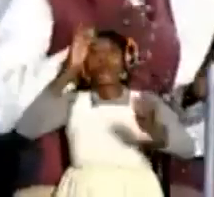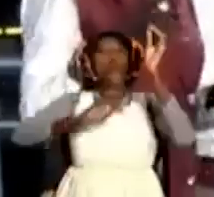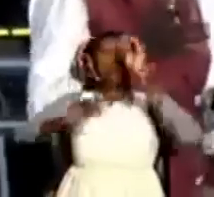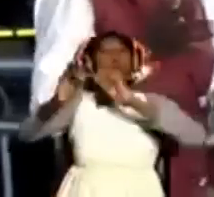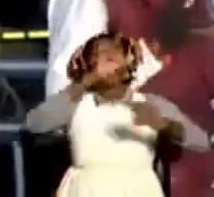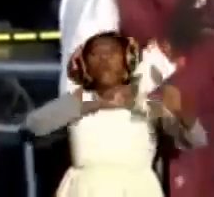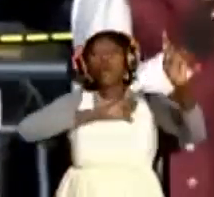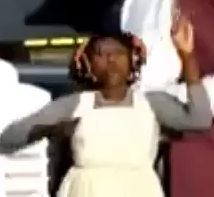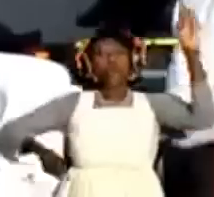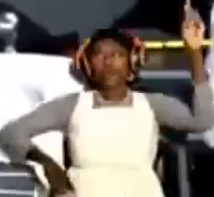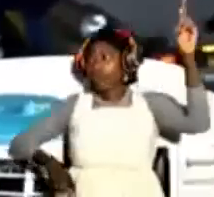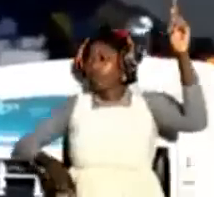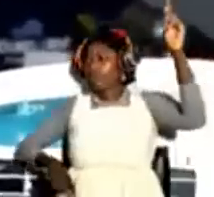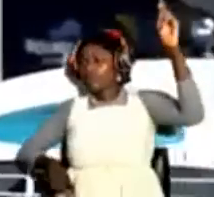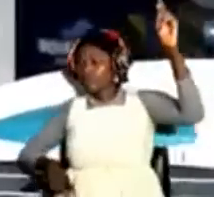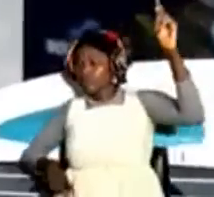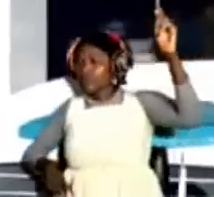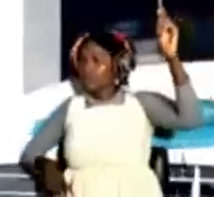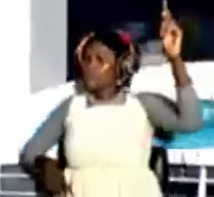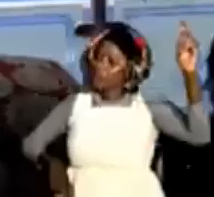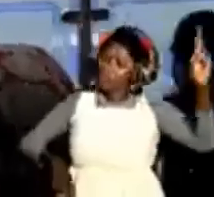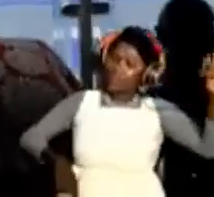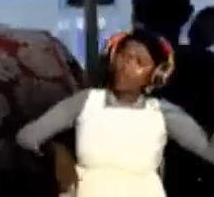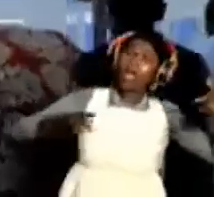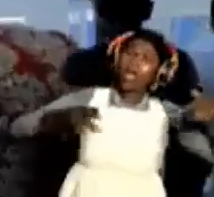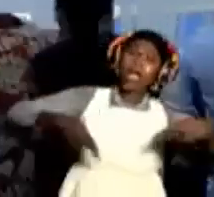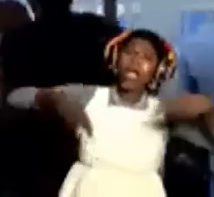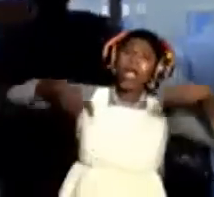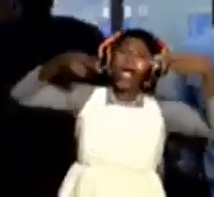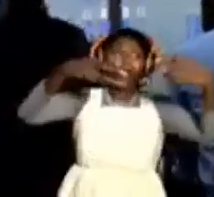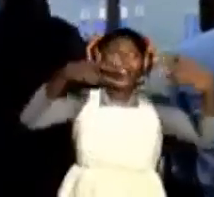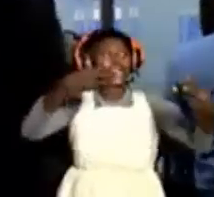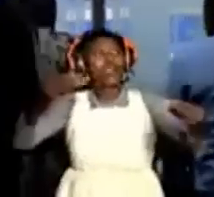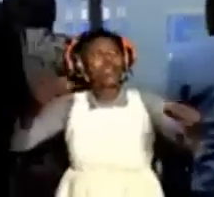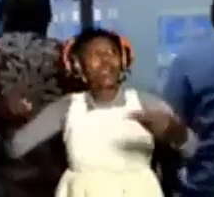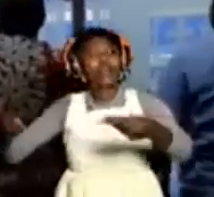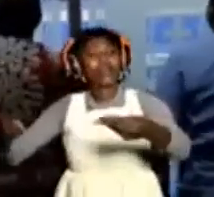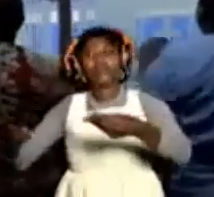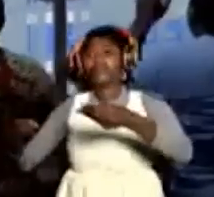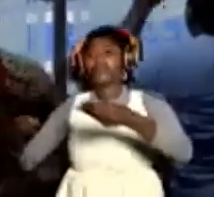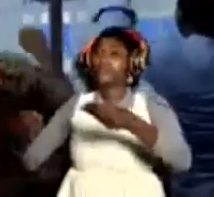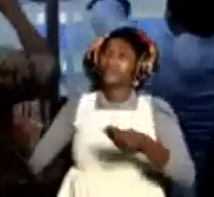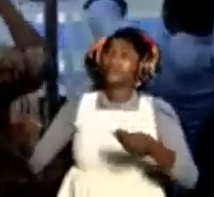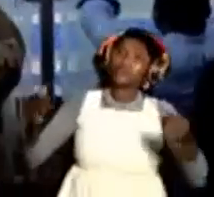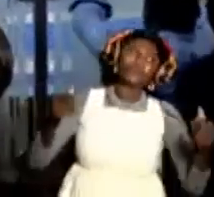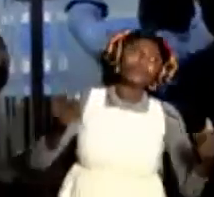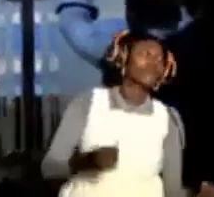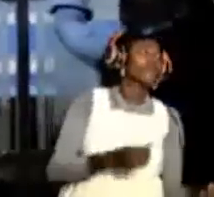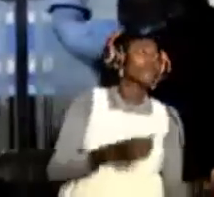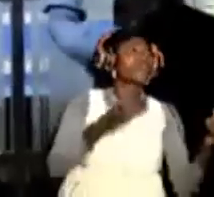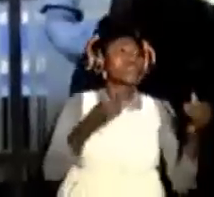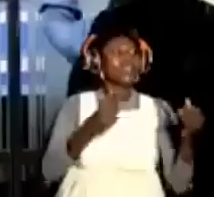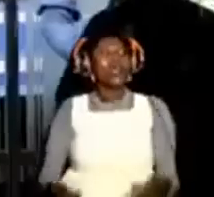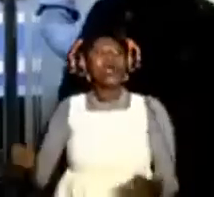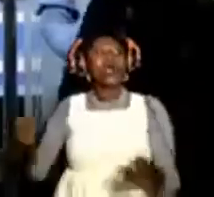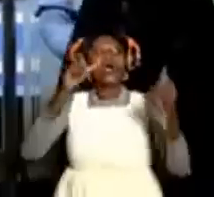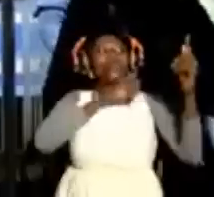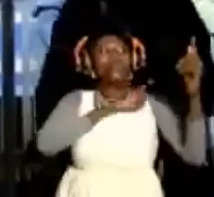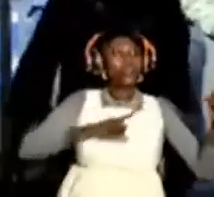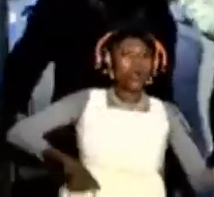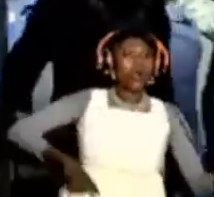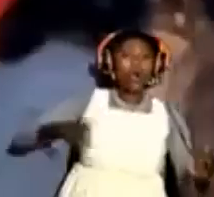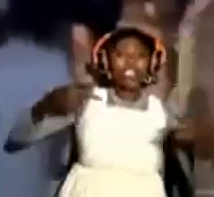Oh my God, higher ground. Thank you. Go ahead now. Oh Lord, me,